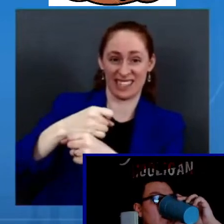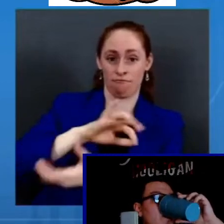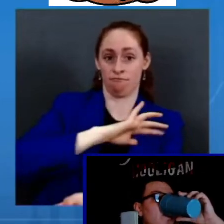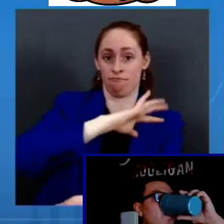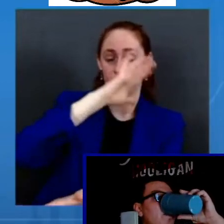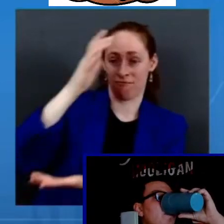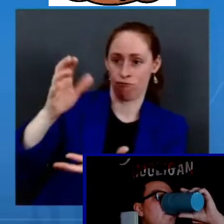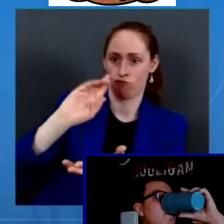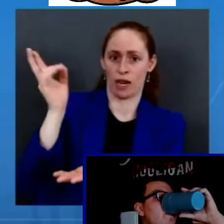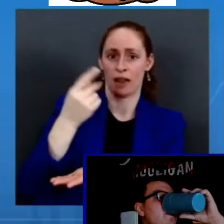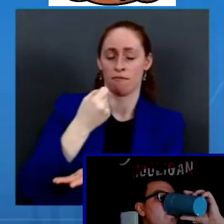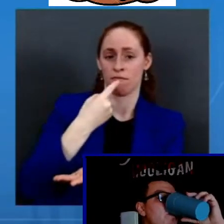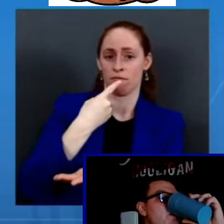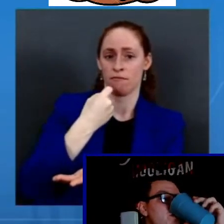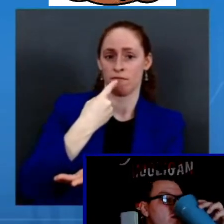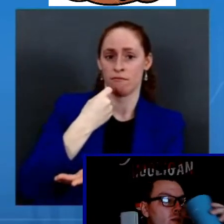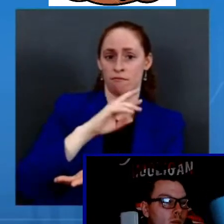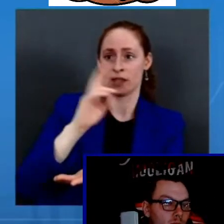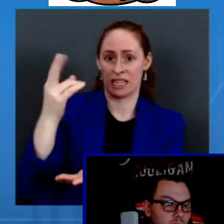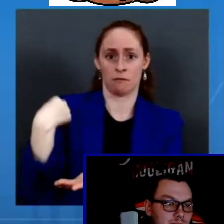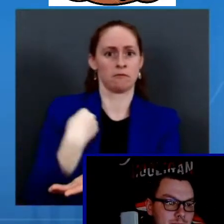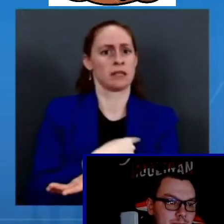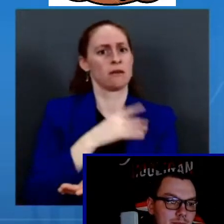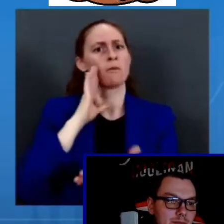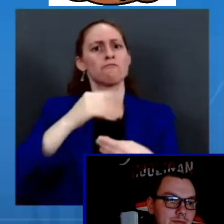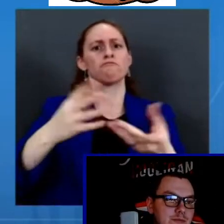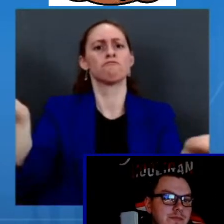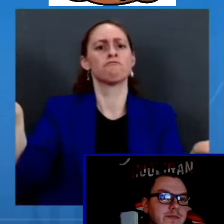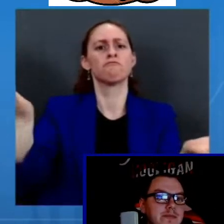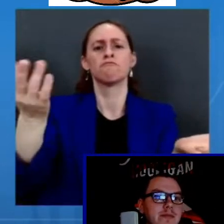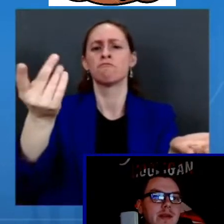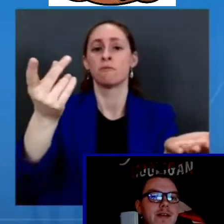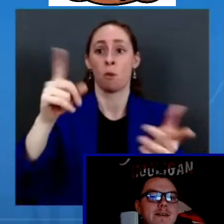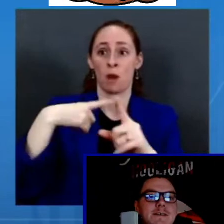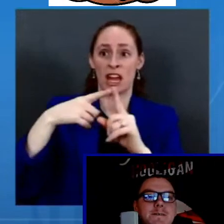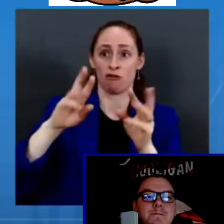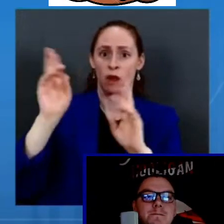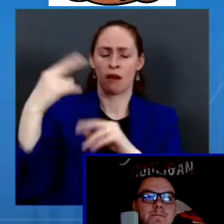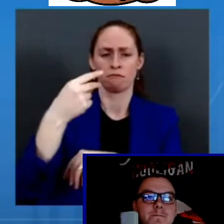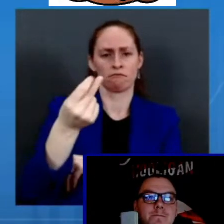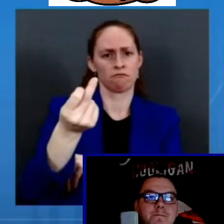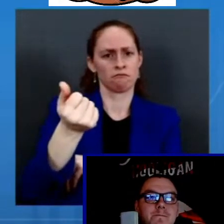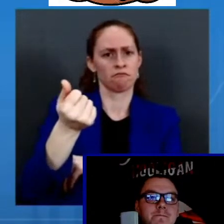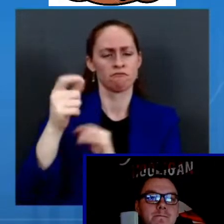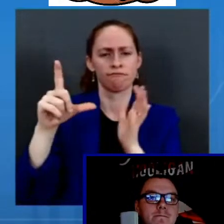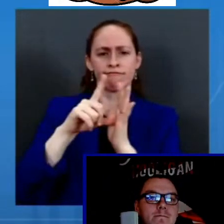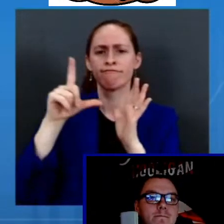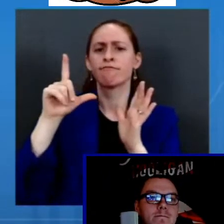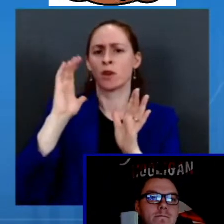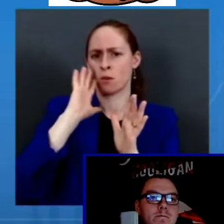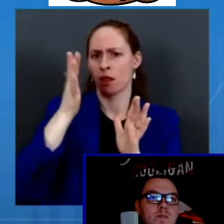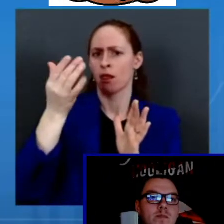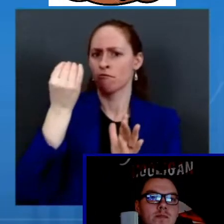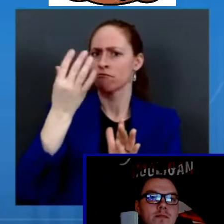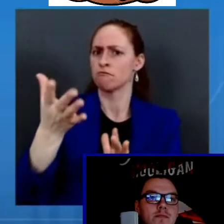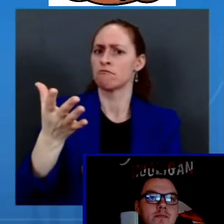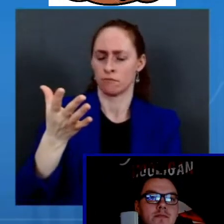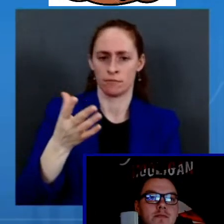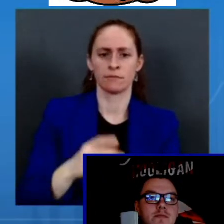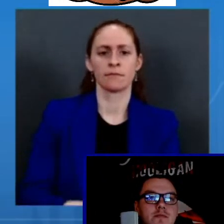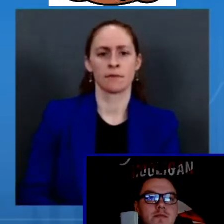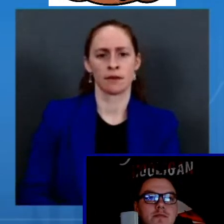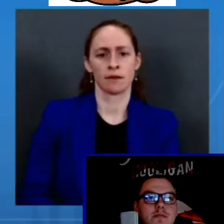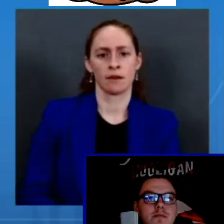for distribution. So the bottom line is today is an exciting development, and we applaud the American company